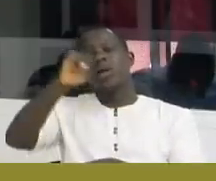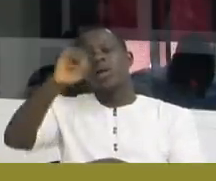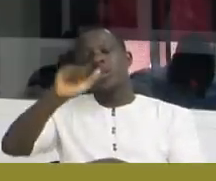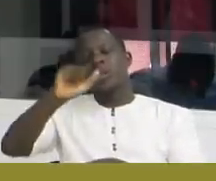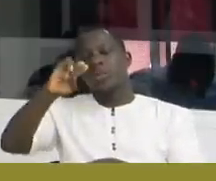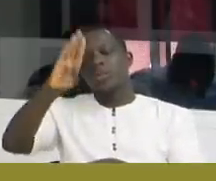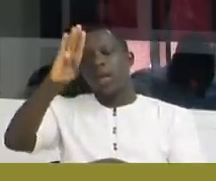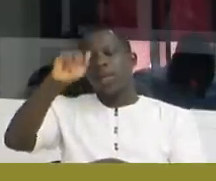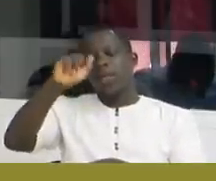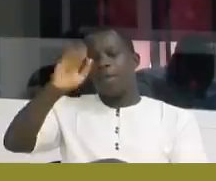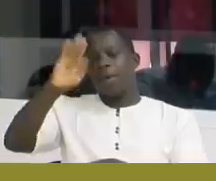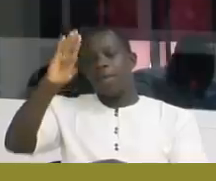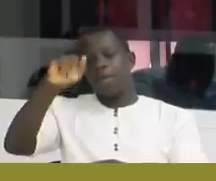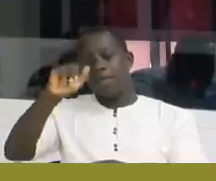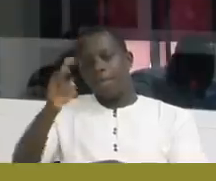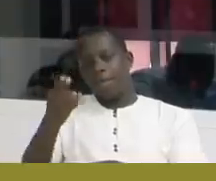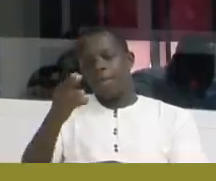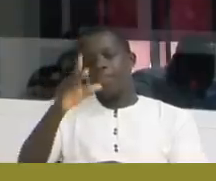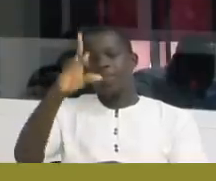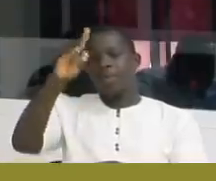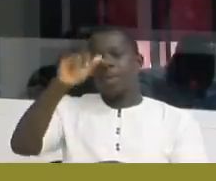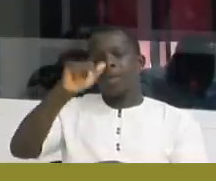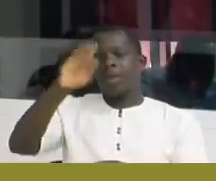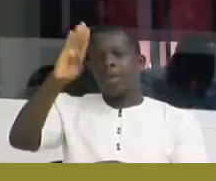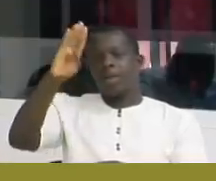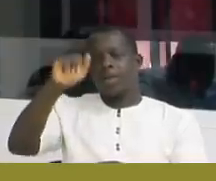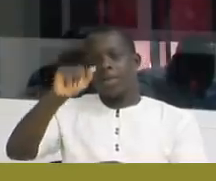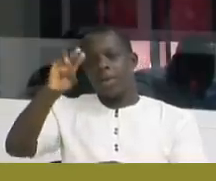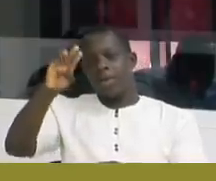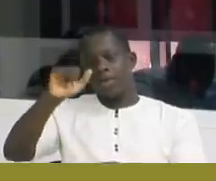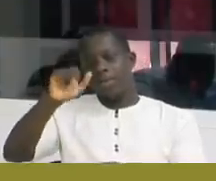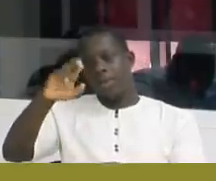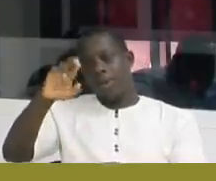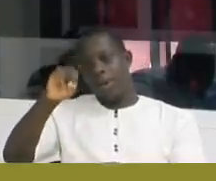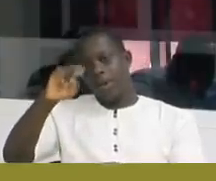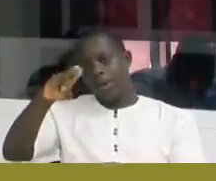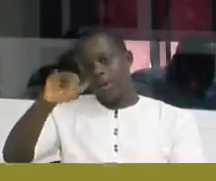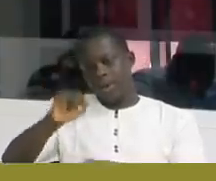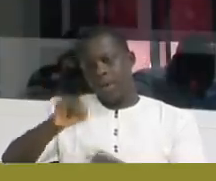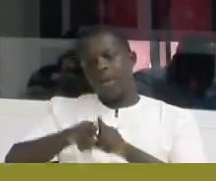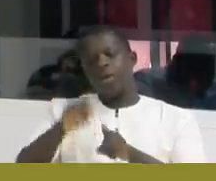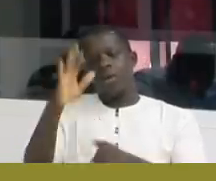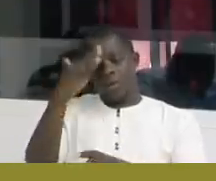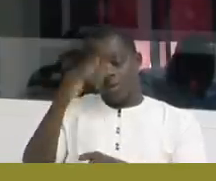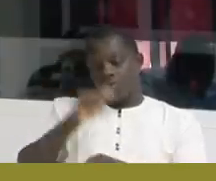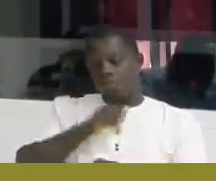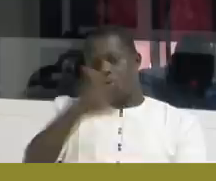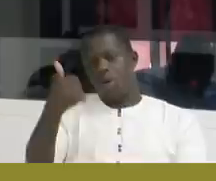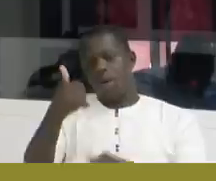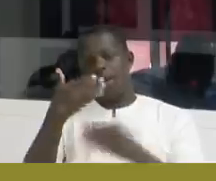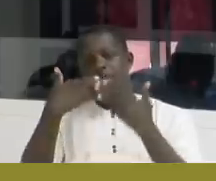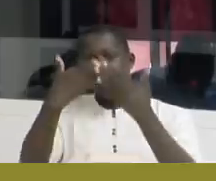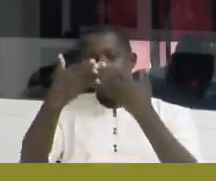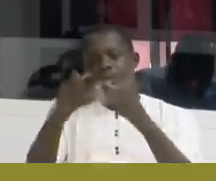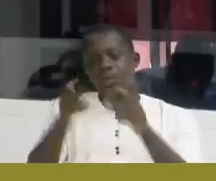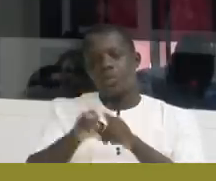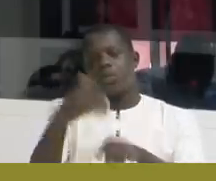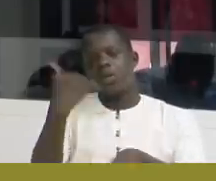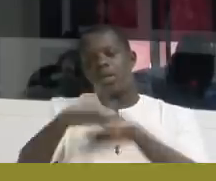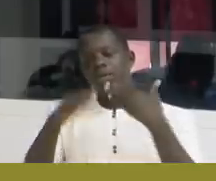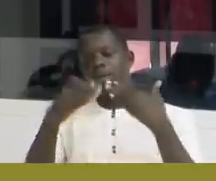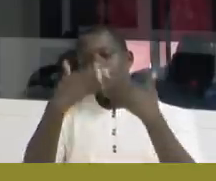Marena, knowing that I have been deprived of certain information or certain intelligence, that